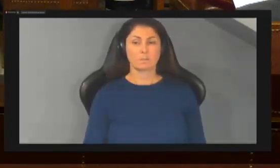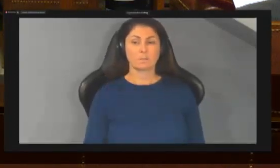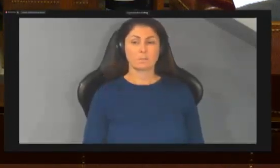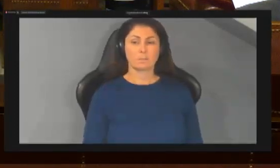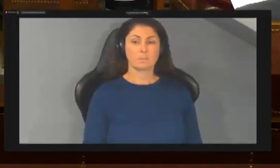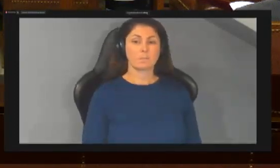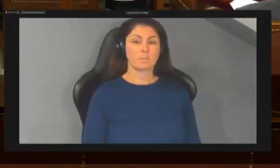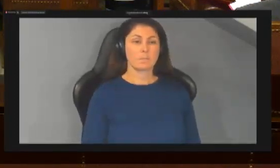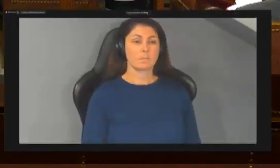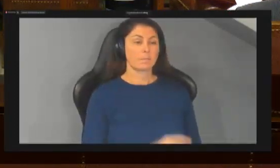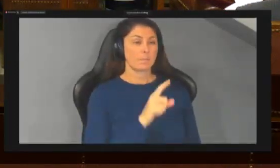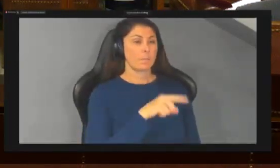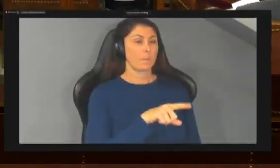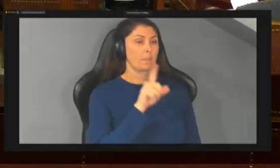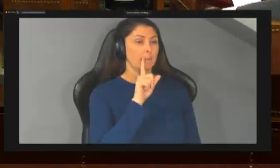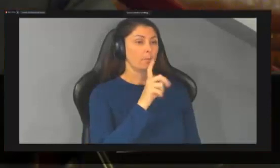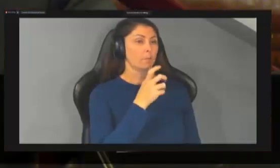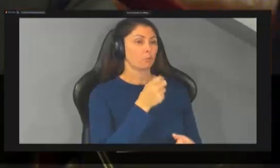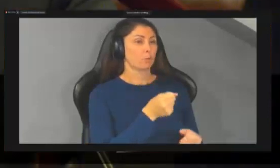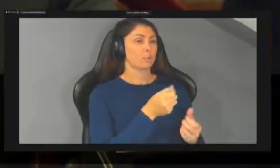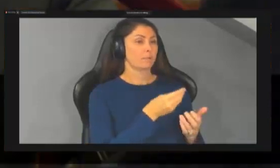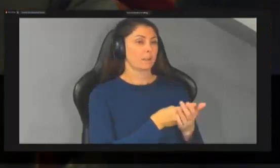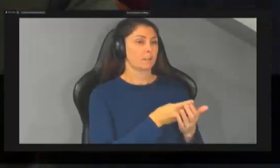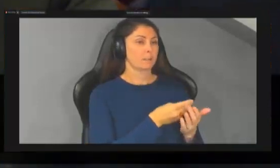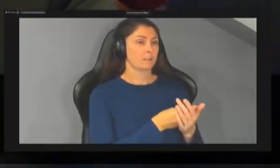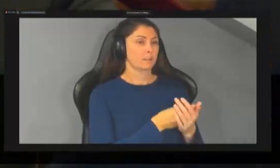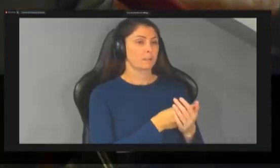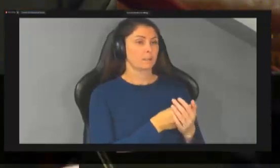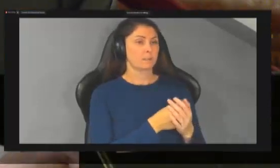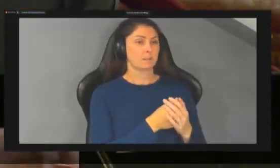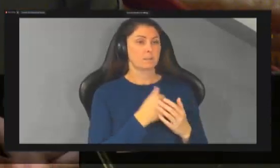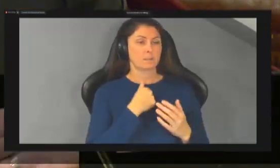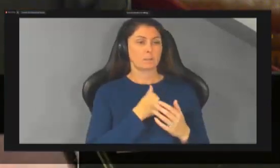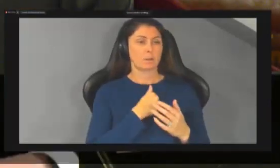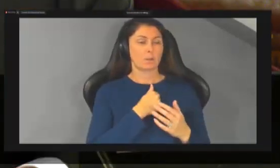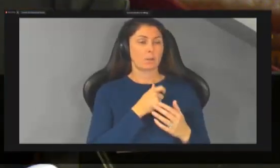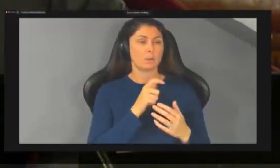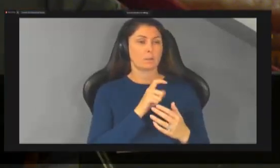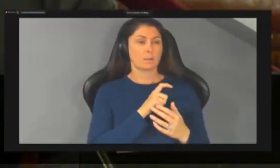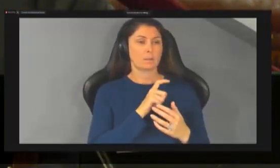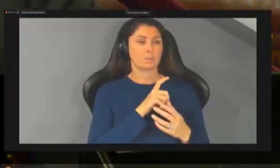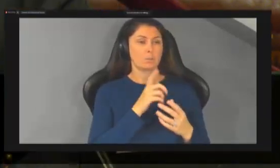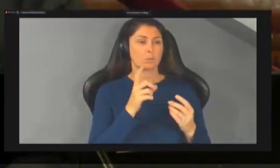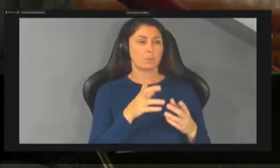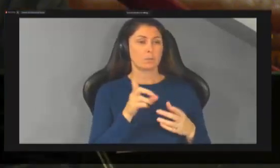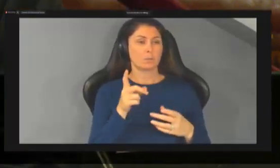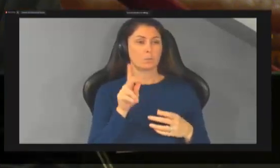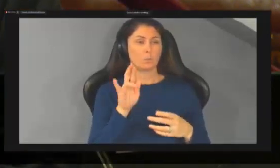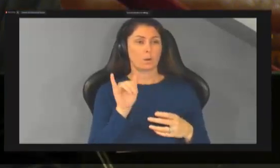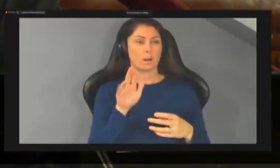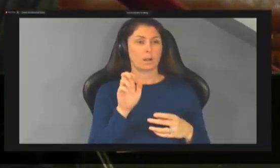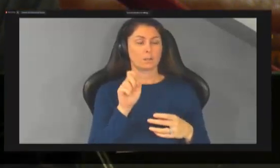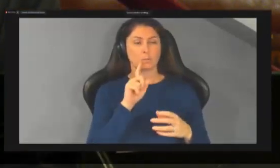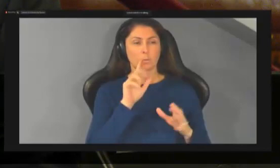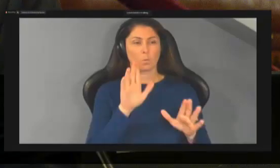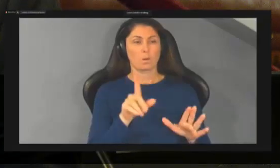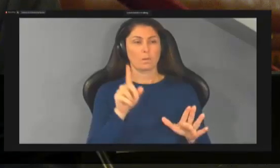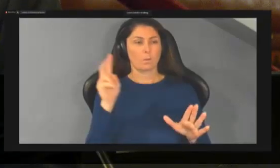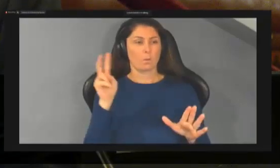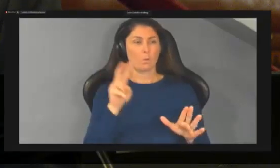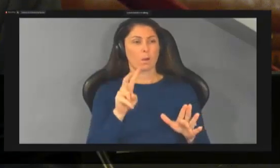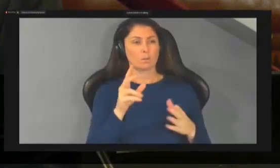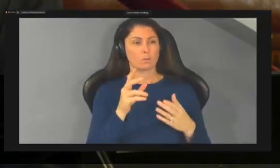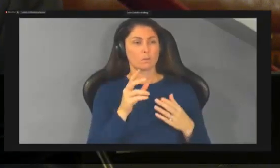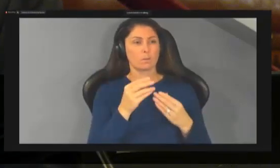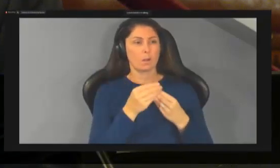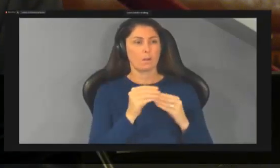Those are for the trust funds. Sorry, Deputy Director Price, who is wonderful and watching this in the office, just gave me the figure. It